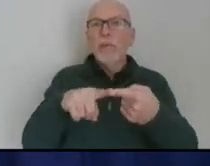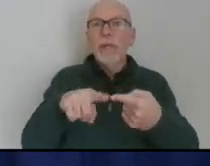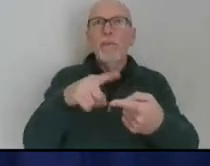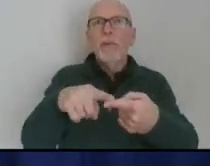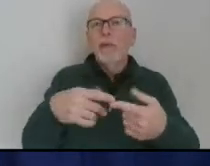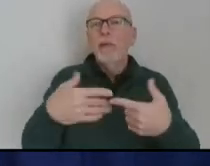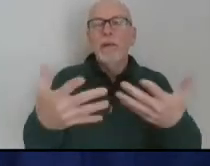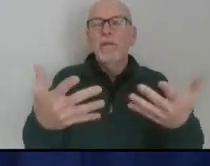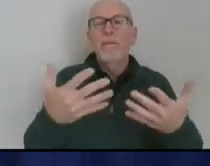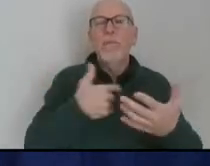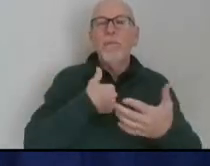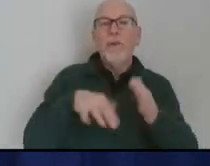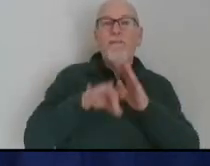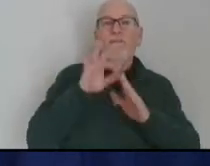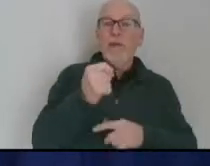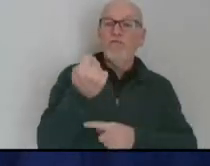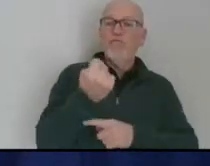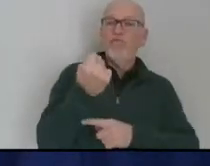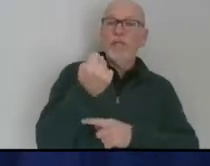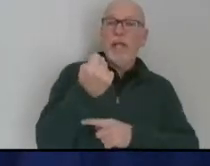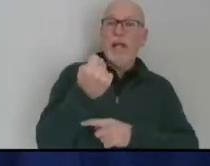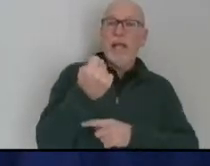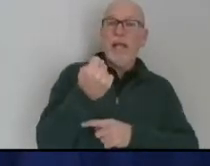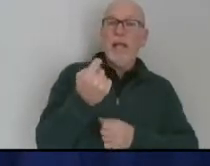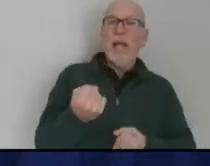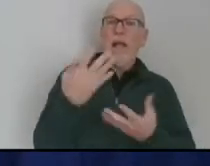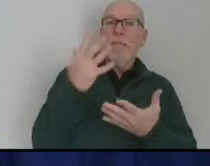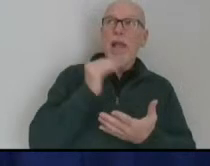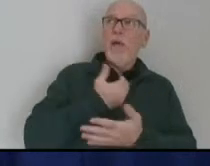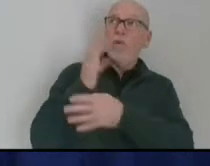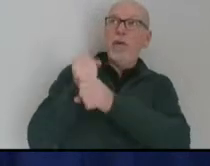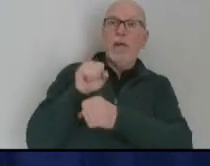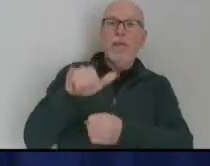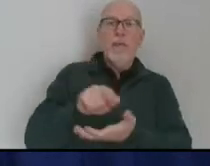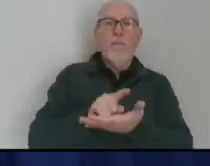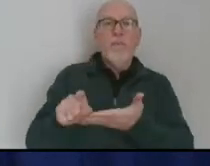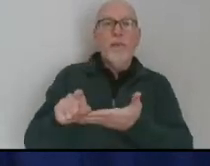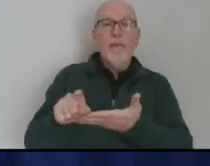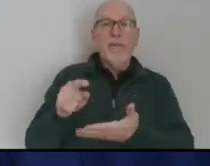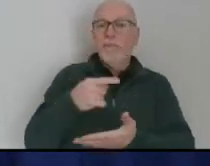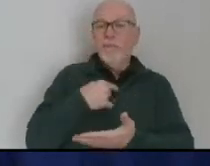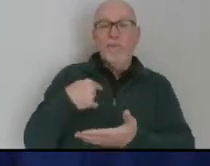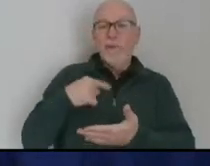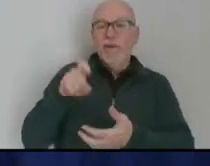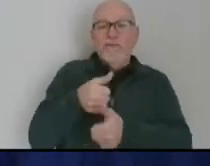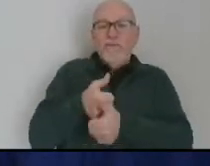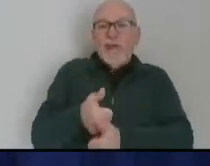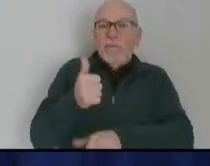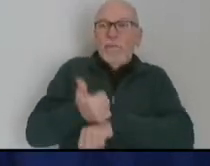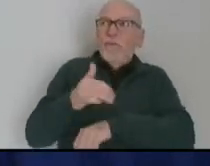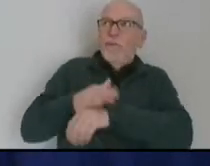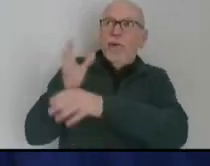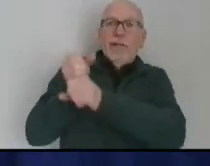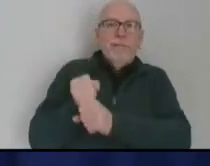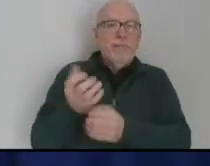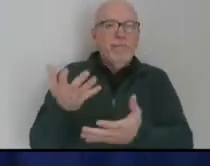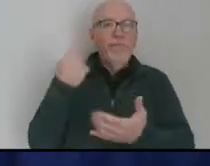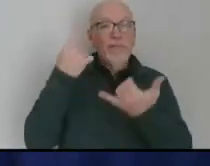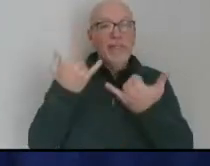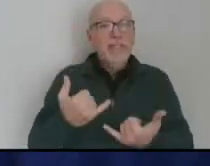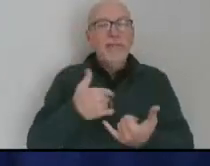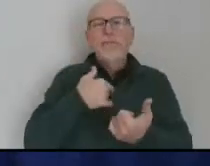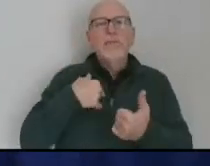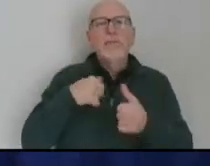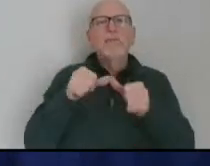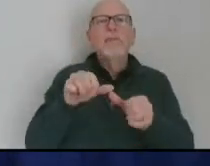out on a Tuesday what our allocation for that week is, and we work based on those numbers. For now, we continue to get